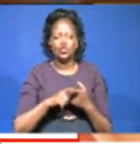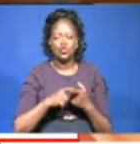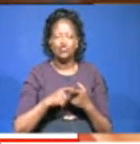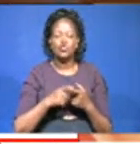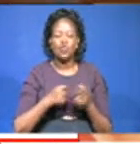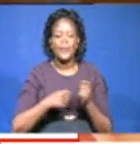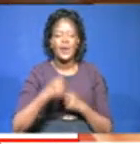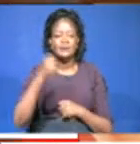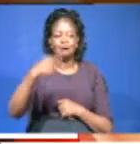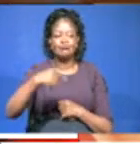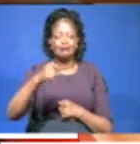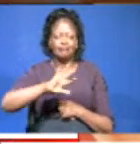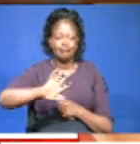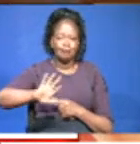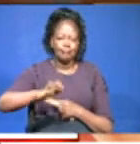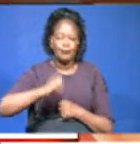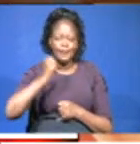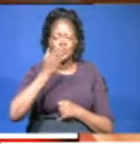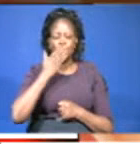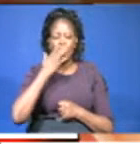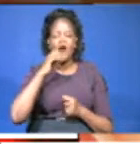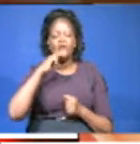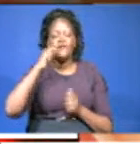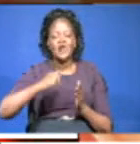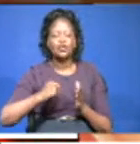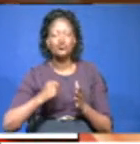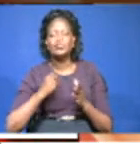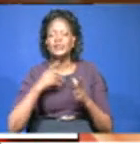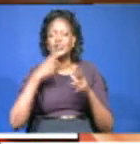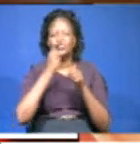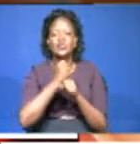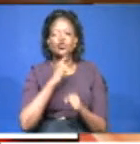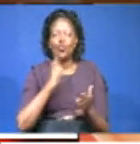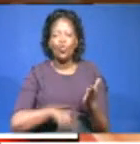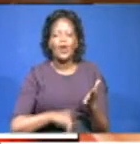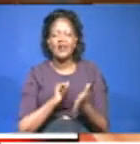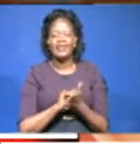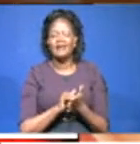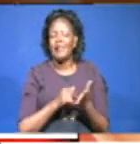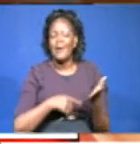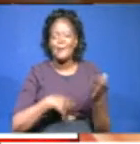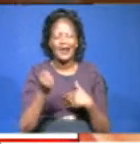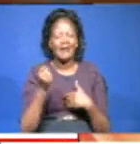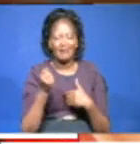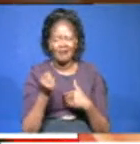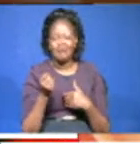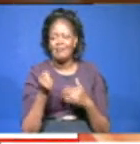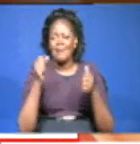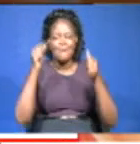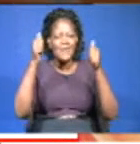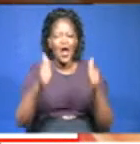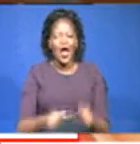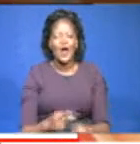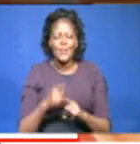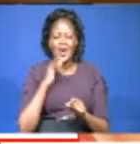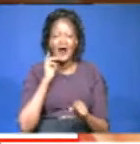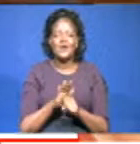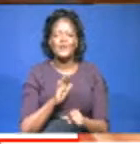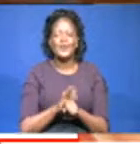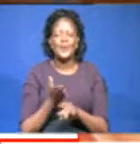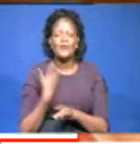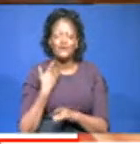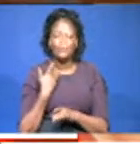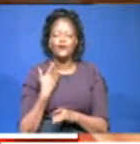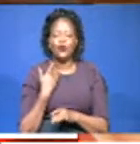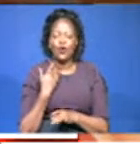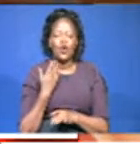The Mumia's Sugar Factory Workers Association say the farm is yet to pay creditors despite the pledge made before resumption of